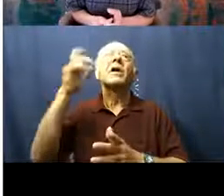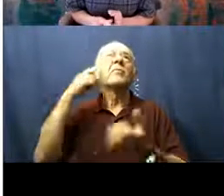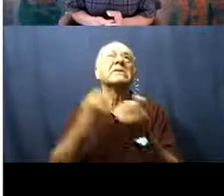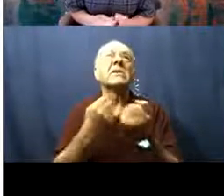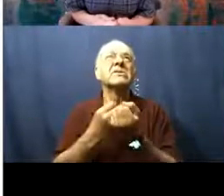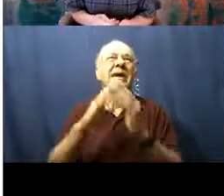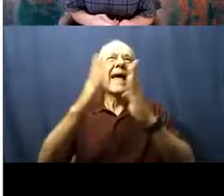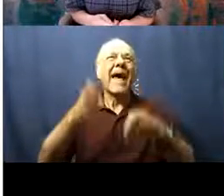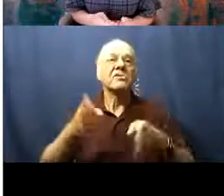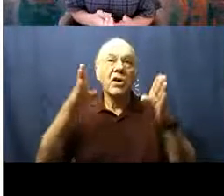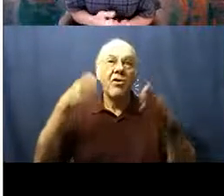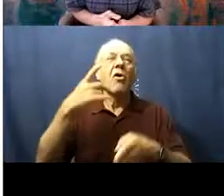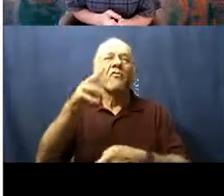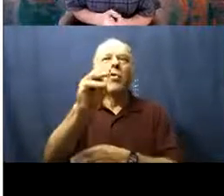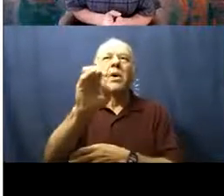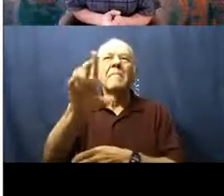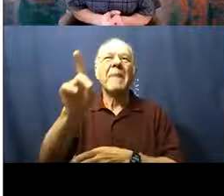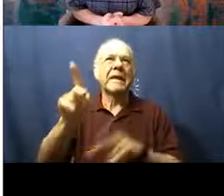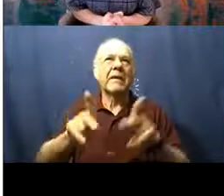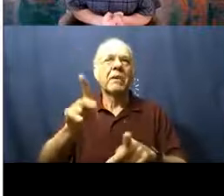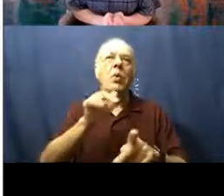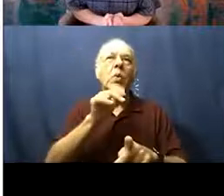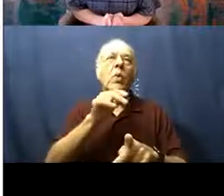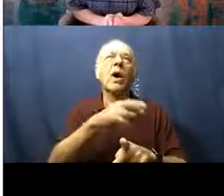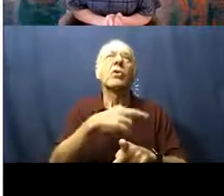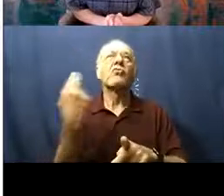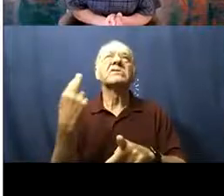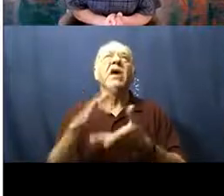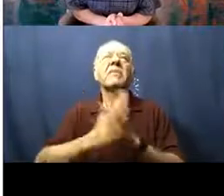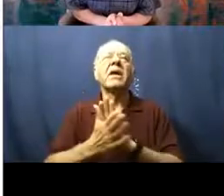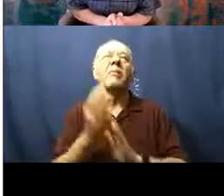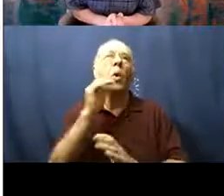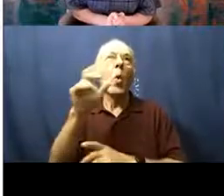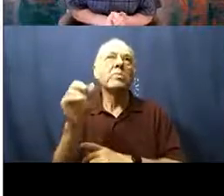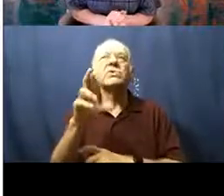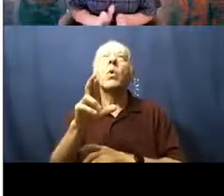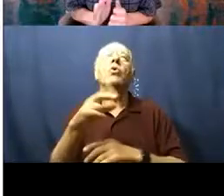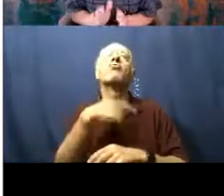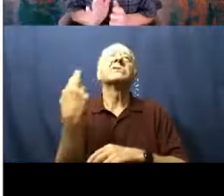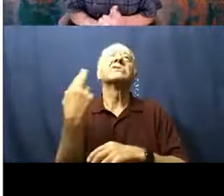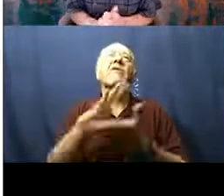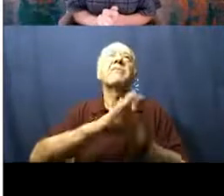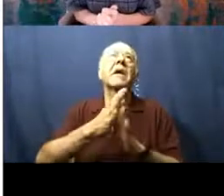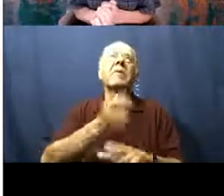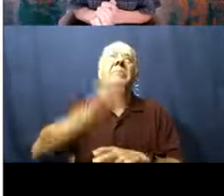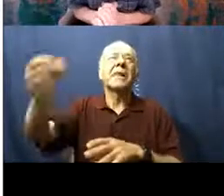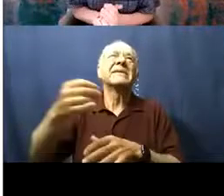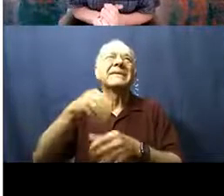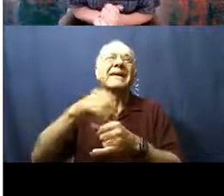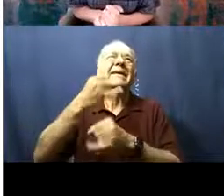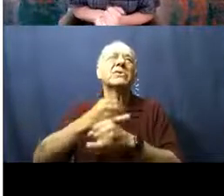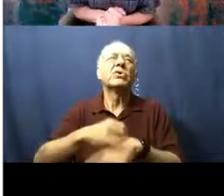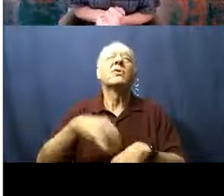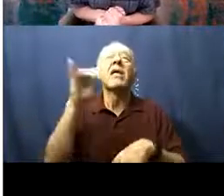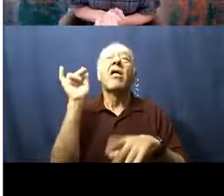dedicated for Medicaid members who are at risk of homelessness or institutionalization. These members typically